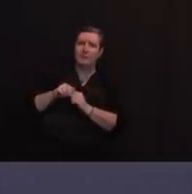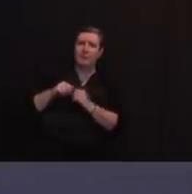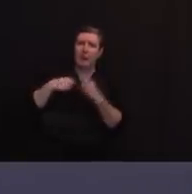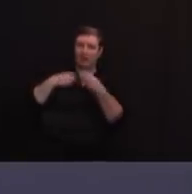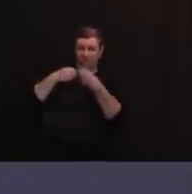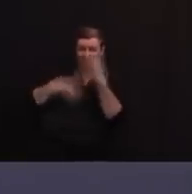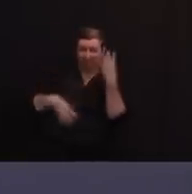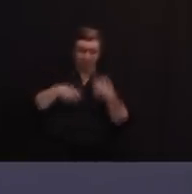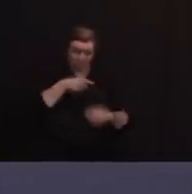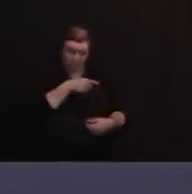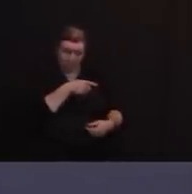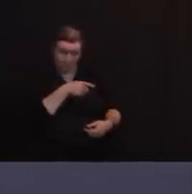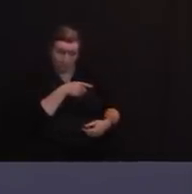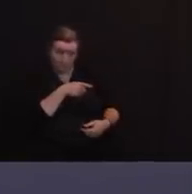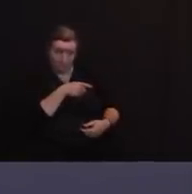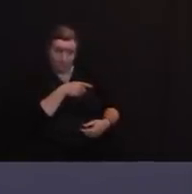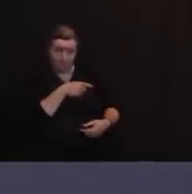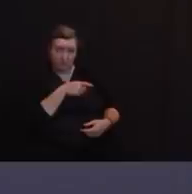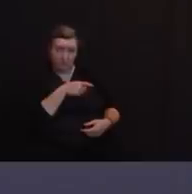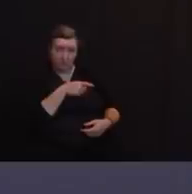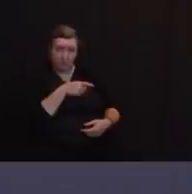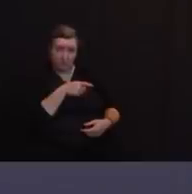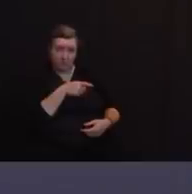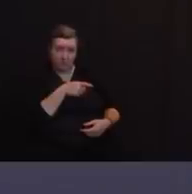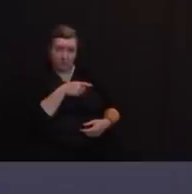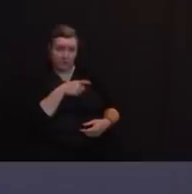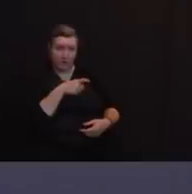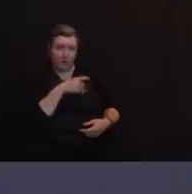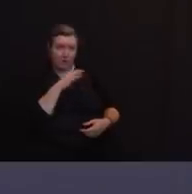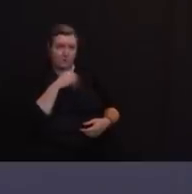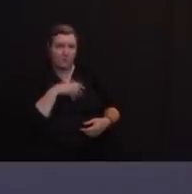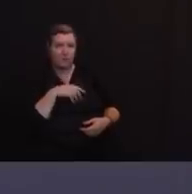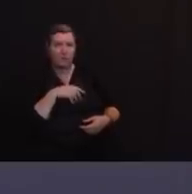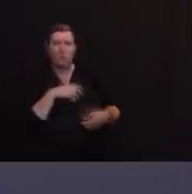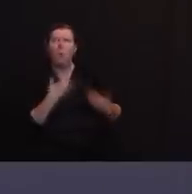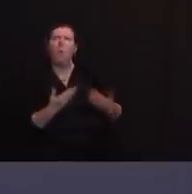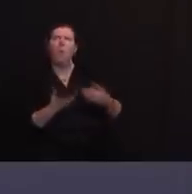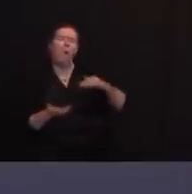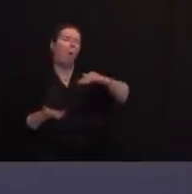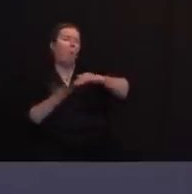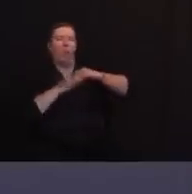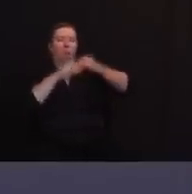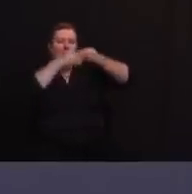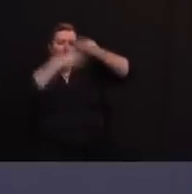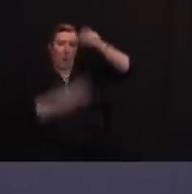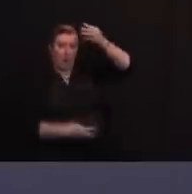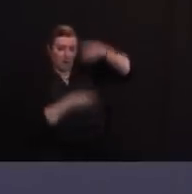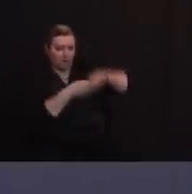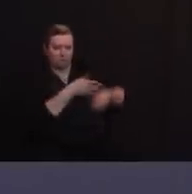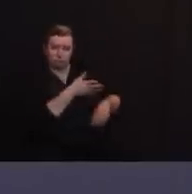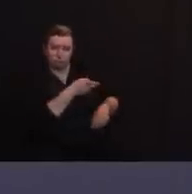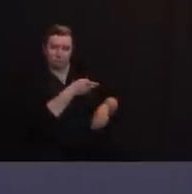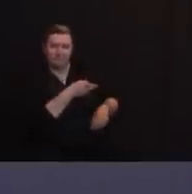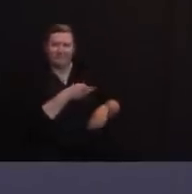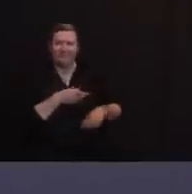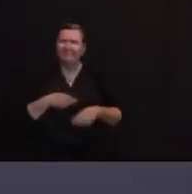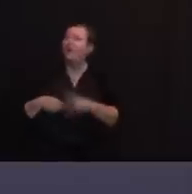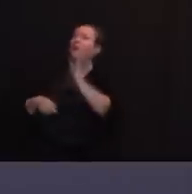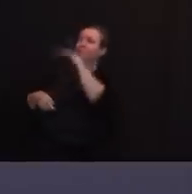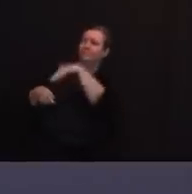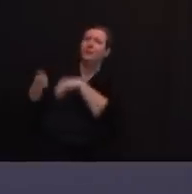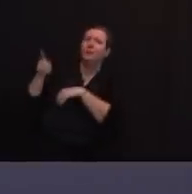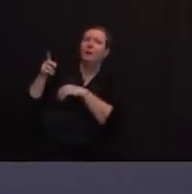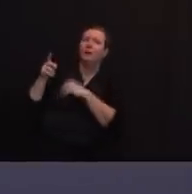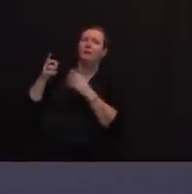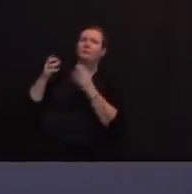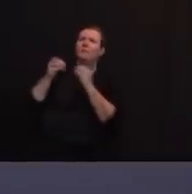that? No, I said I hope you've not been stockpiling your questions. Go ahead. Only a few. Governor, are we now seeing a bump in cases